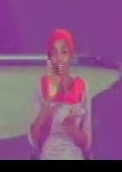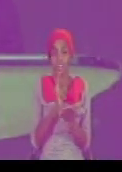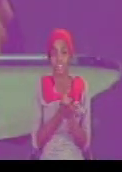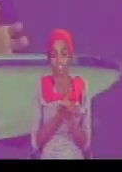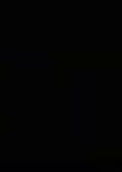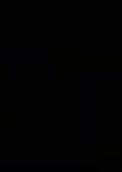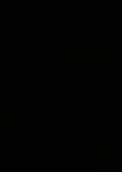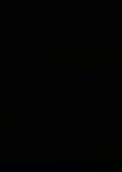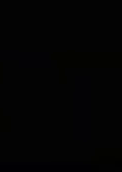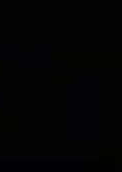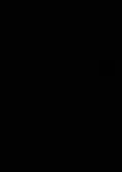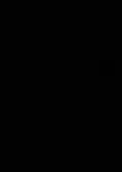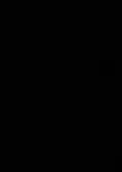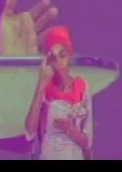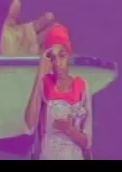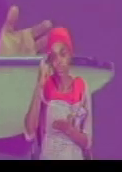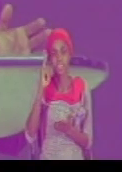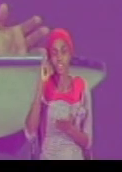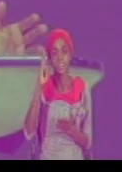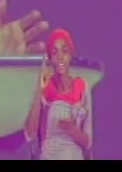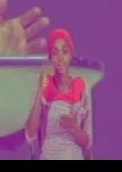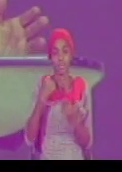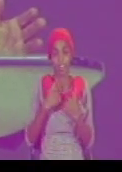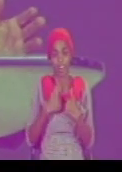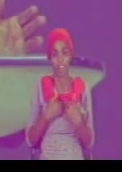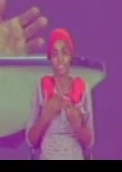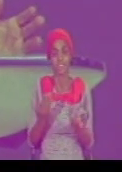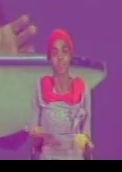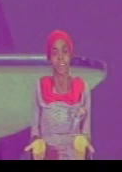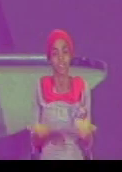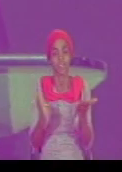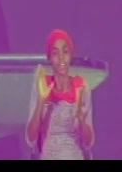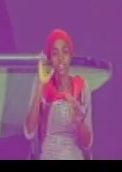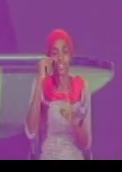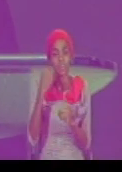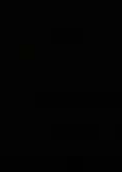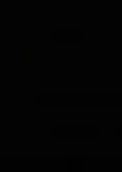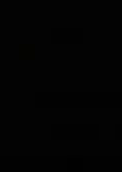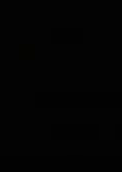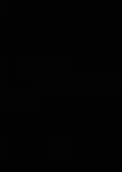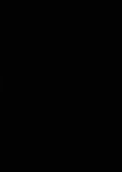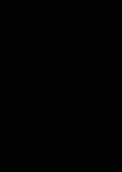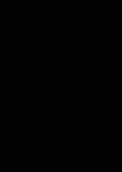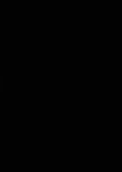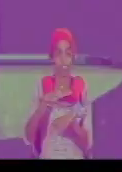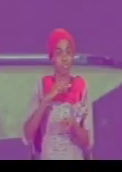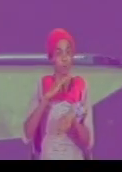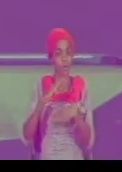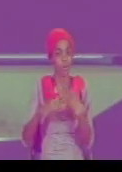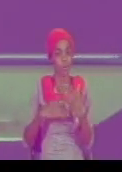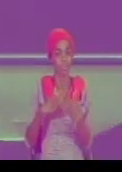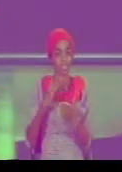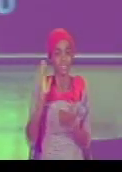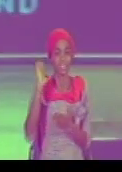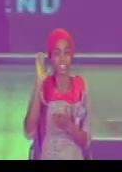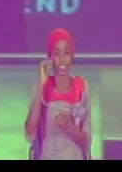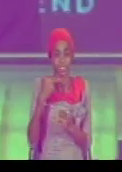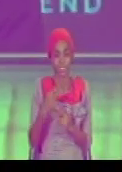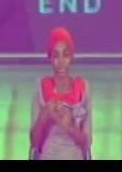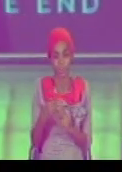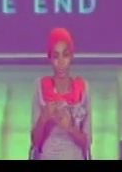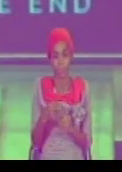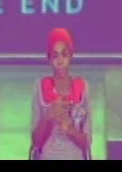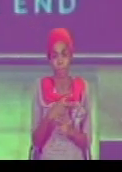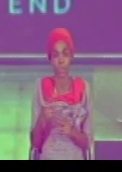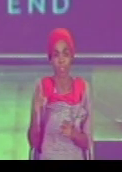thou hast magnified thy word above all thy name. And then in verse 8,